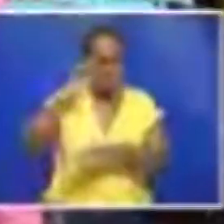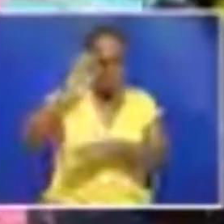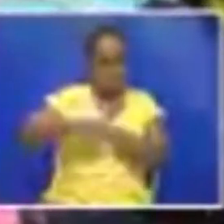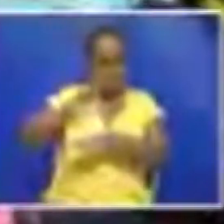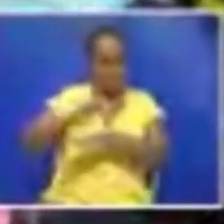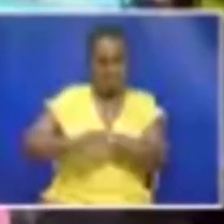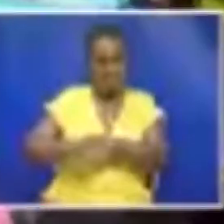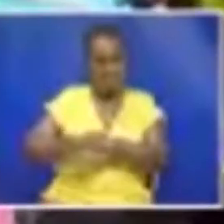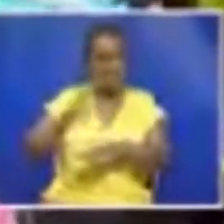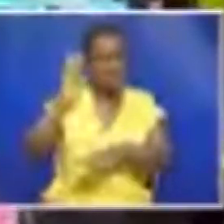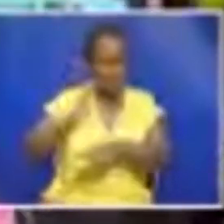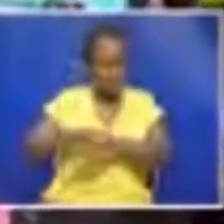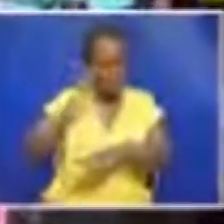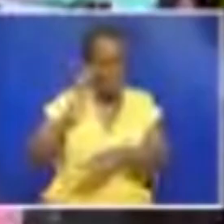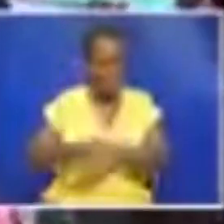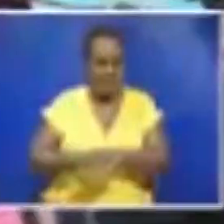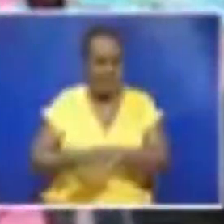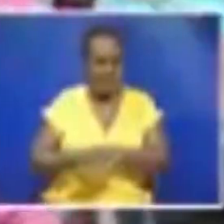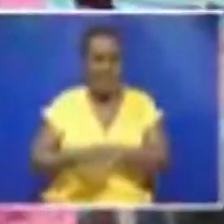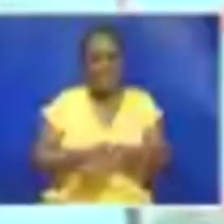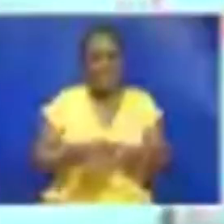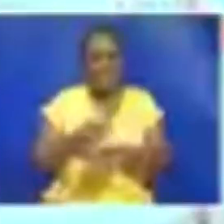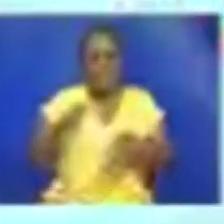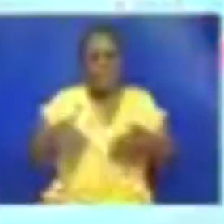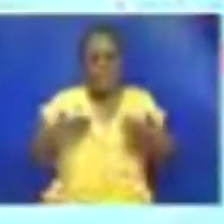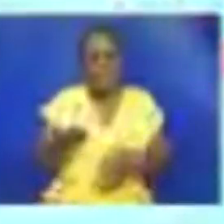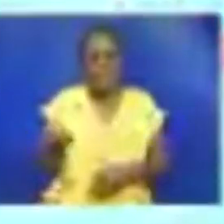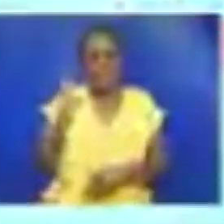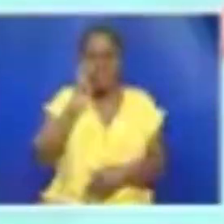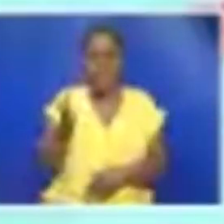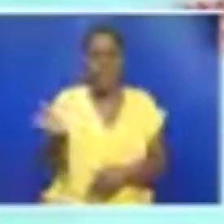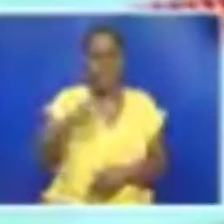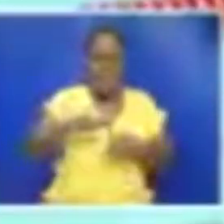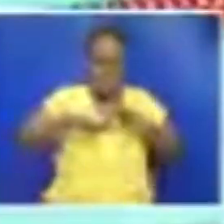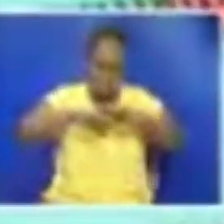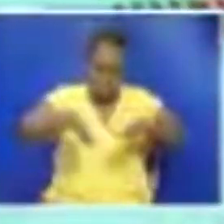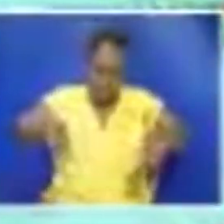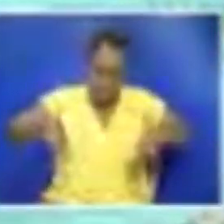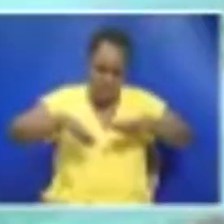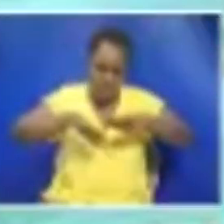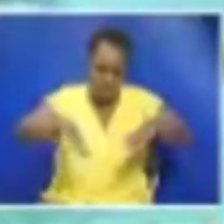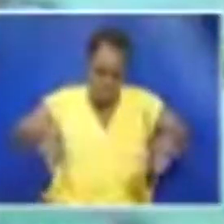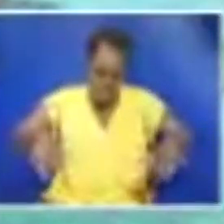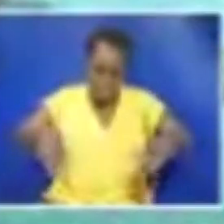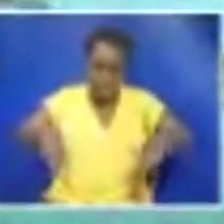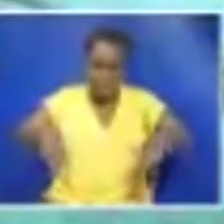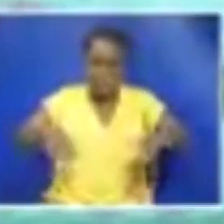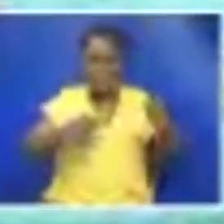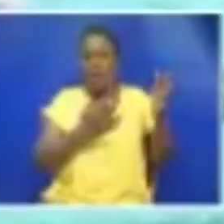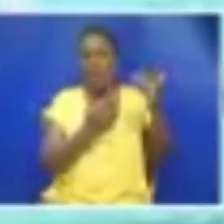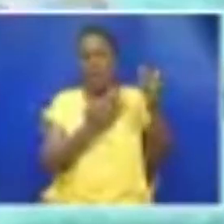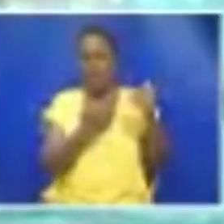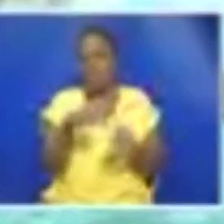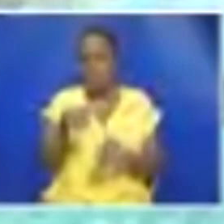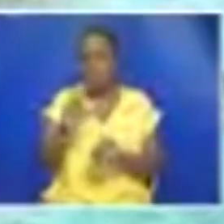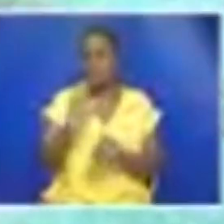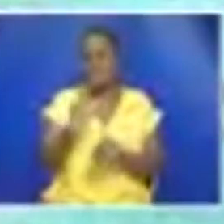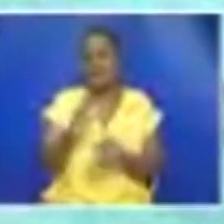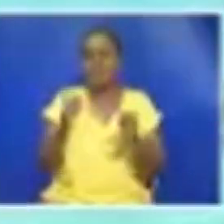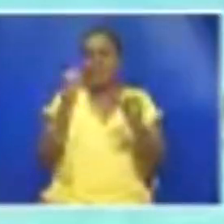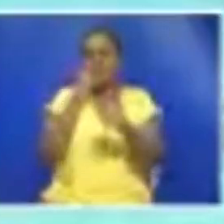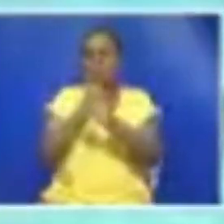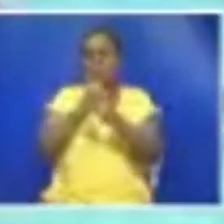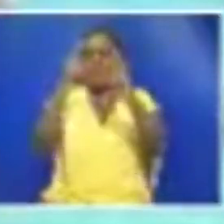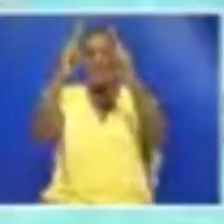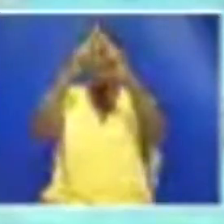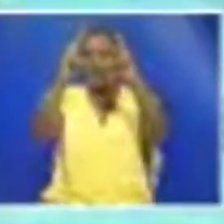They have really impressed us, and I mean, we're happy to see them back into the pool, and we're looking forward to them doing international